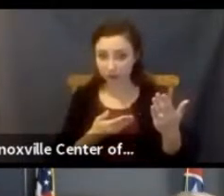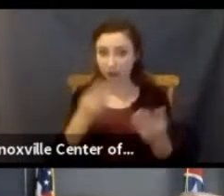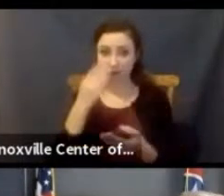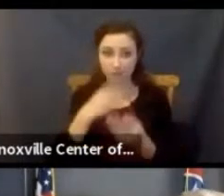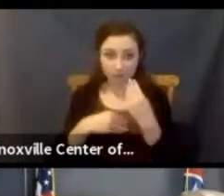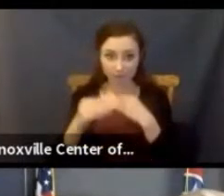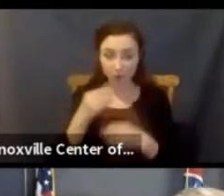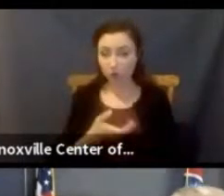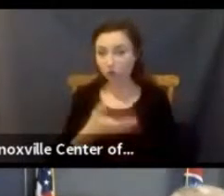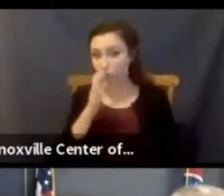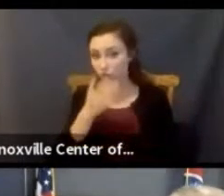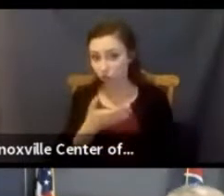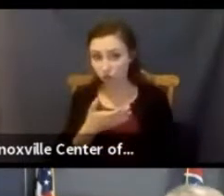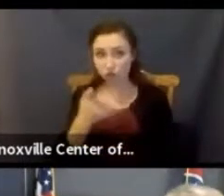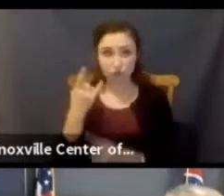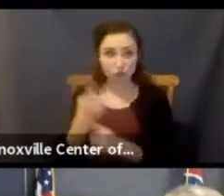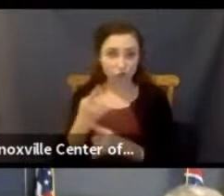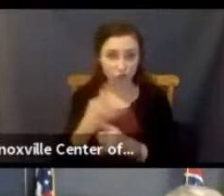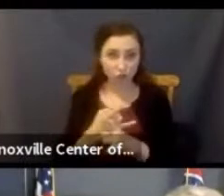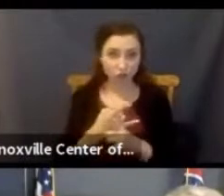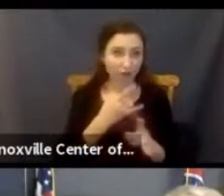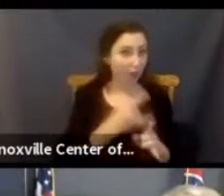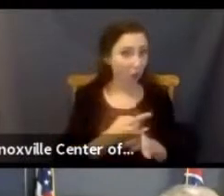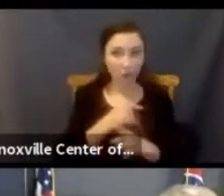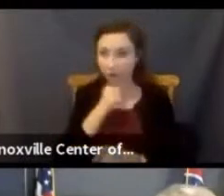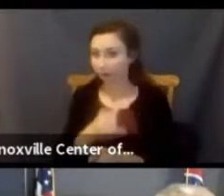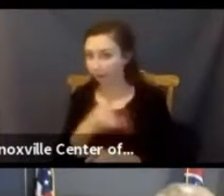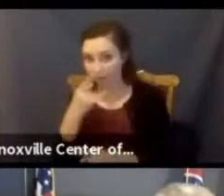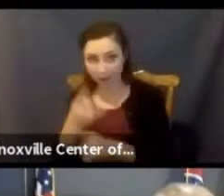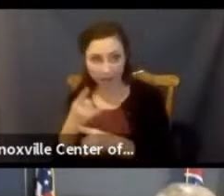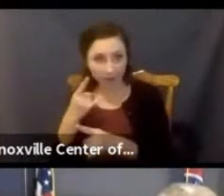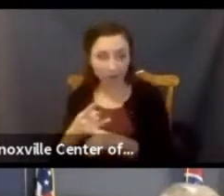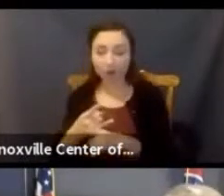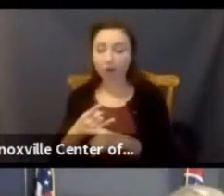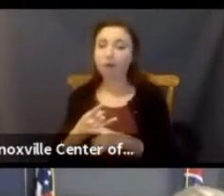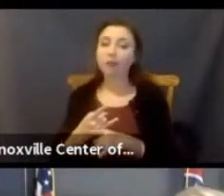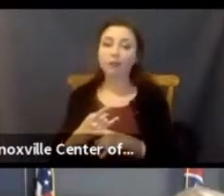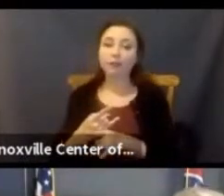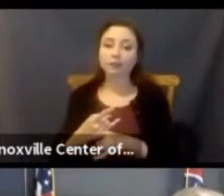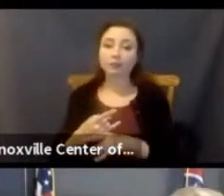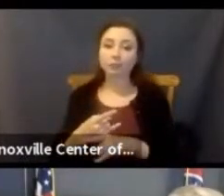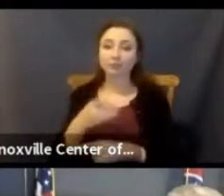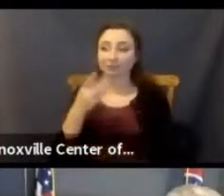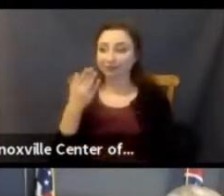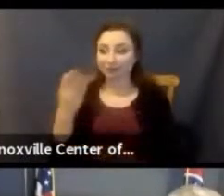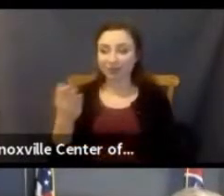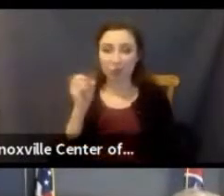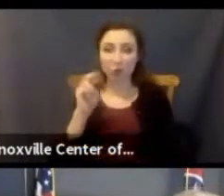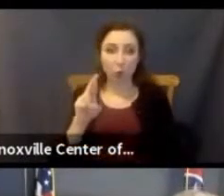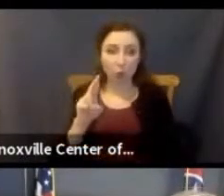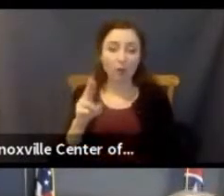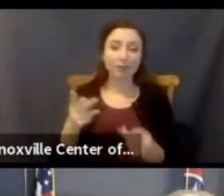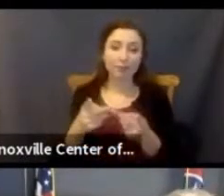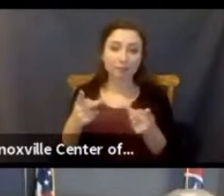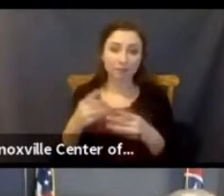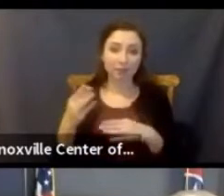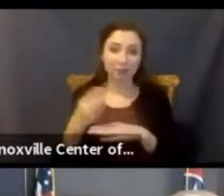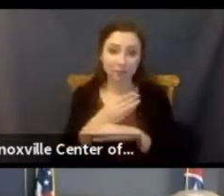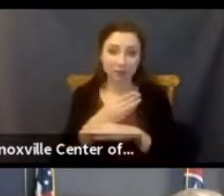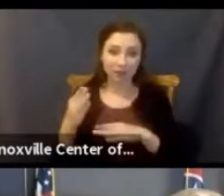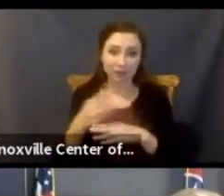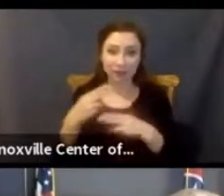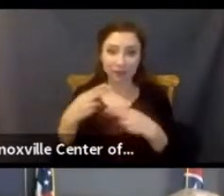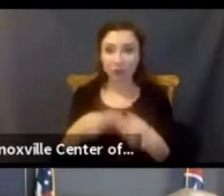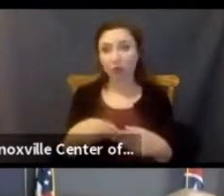or drink, alcoholic or non-alcoholic beverages for on-premises consumption, or in the case of those businesses that we're